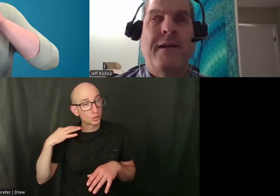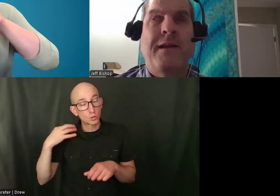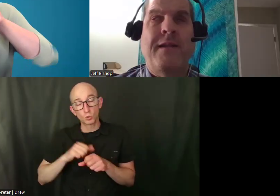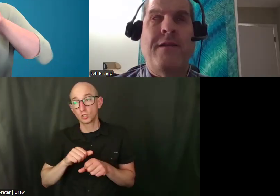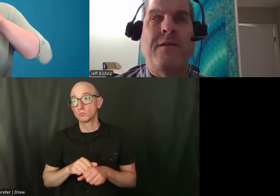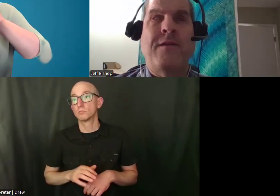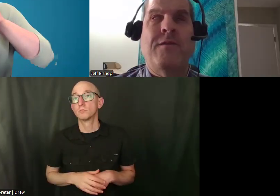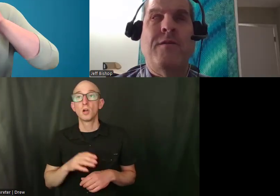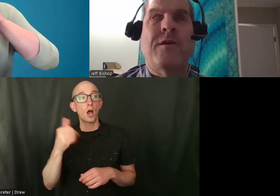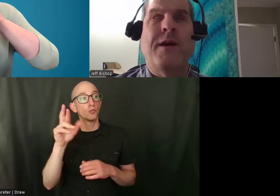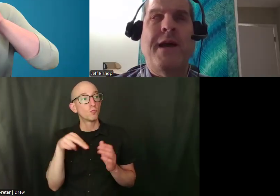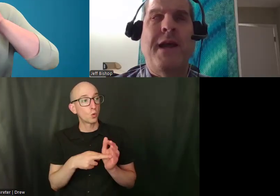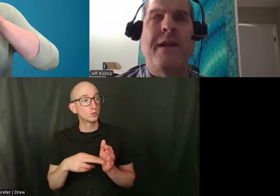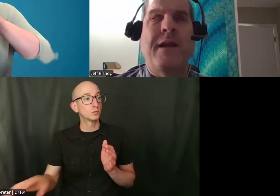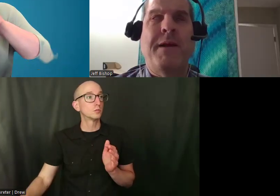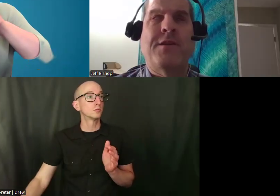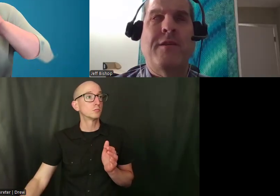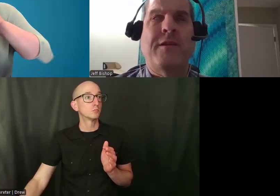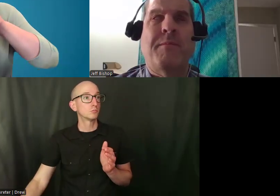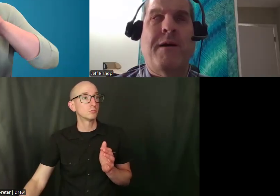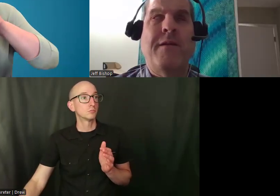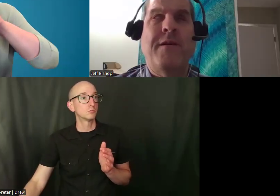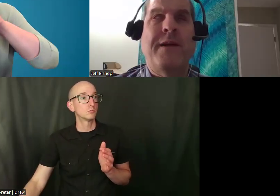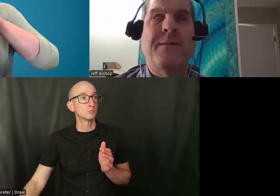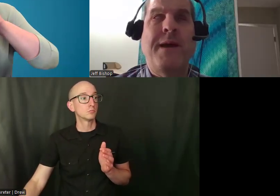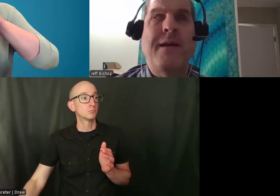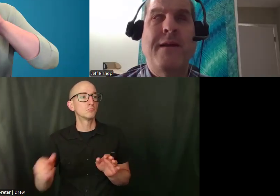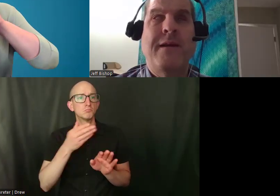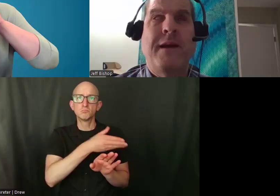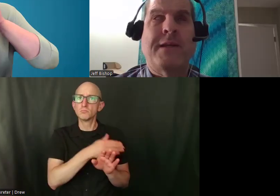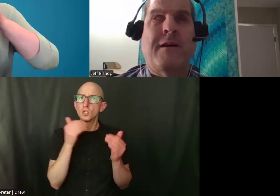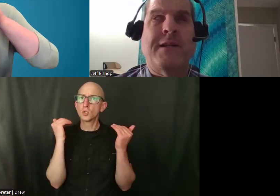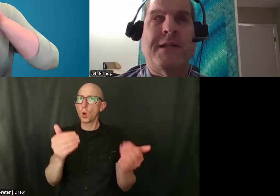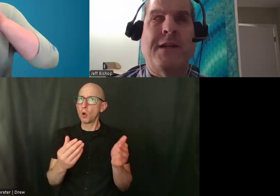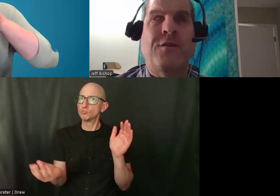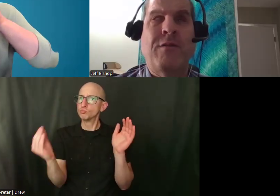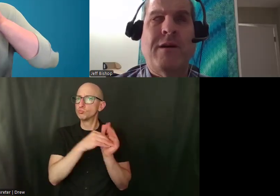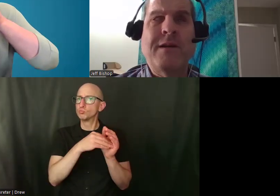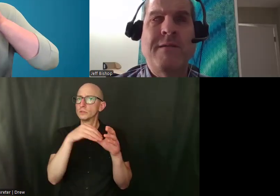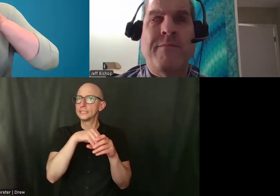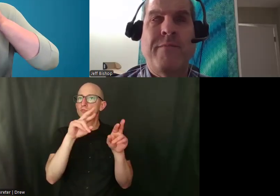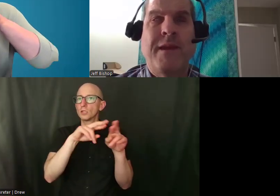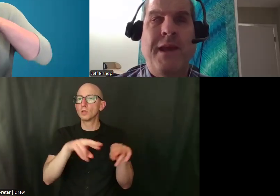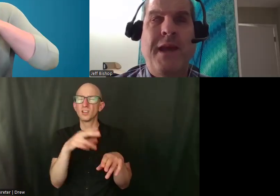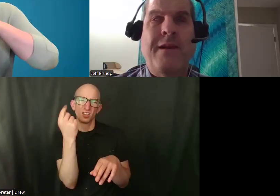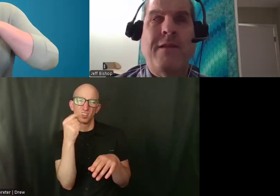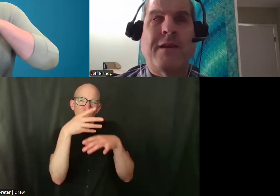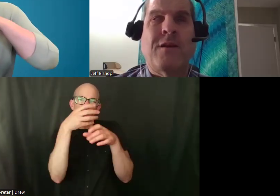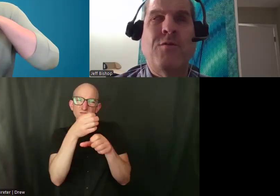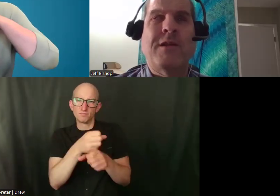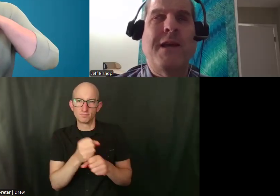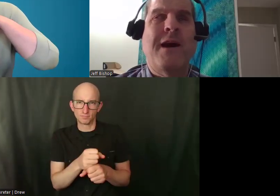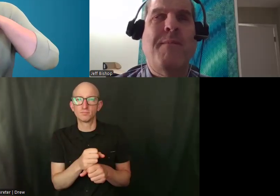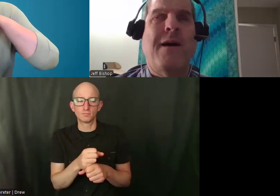uh, go ahead and make sure that they're a part of your resume, as long as it's not too long. And